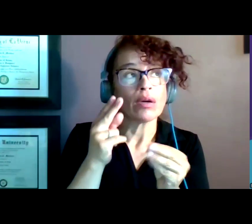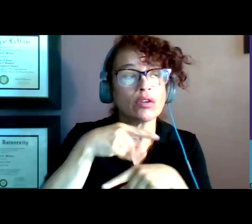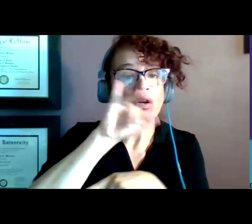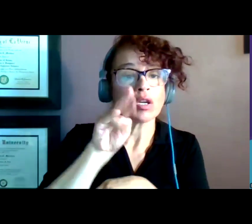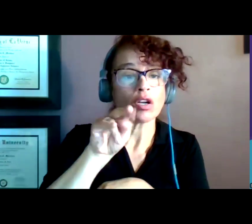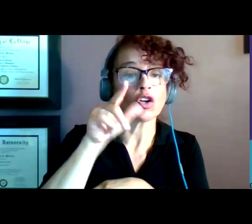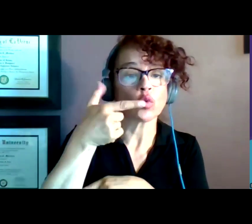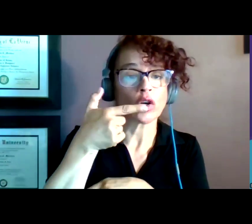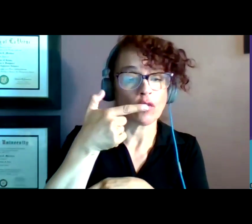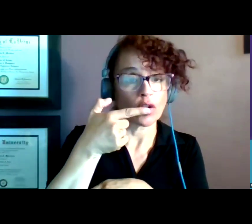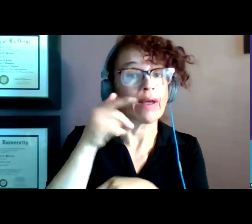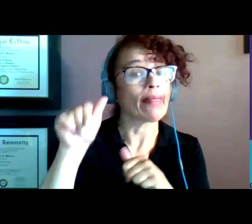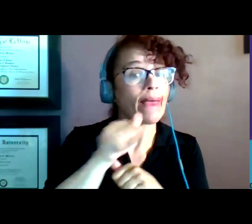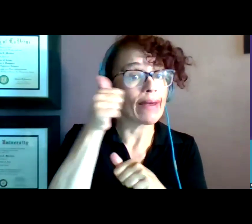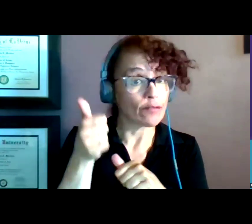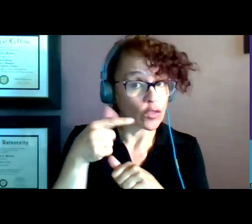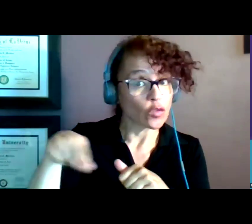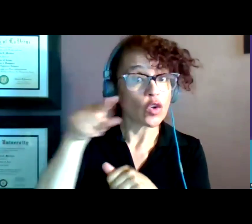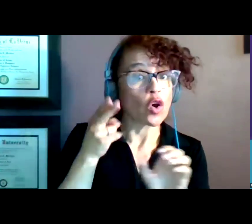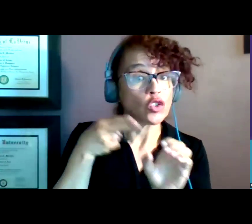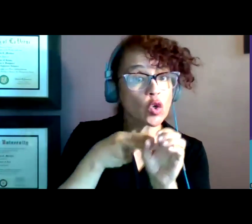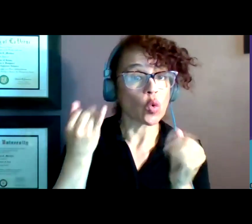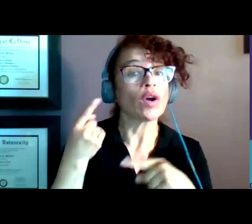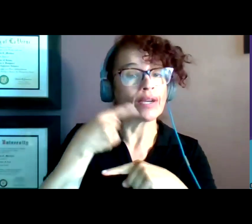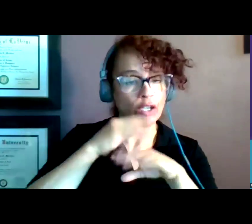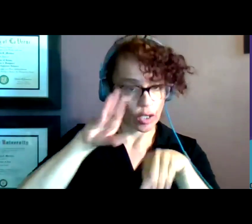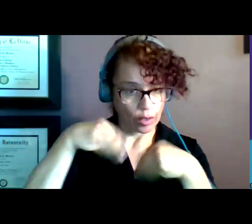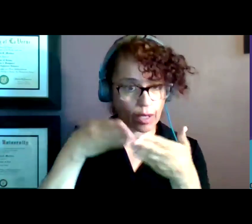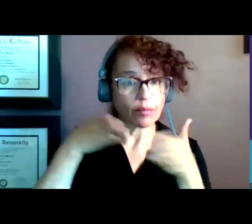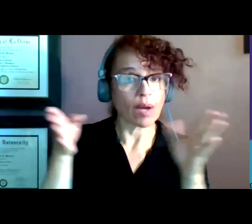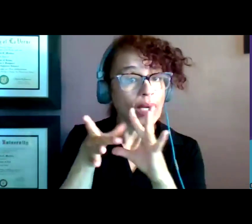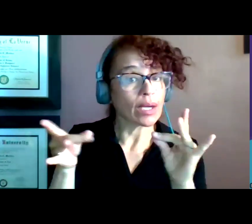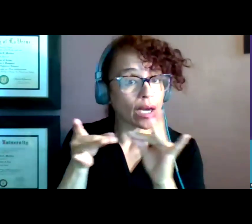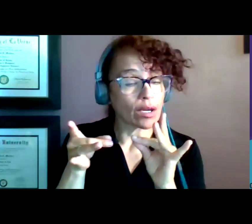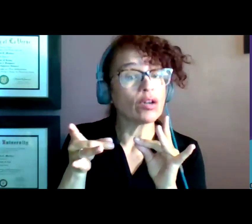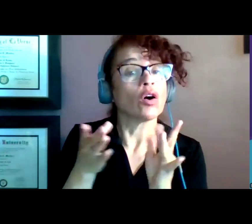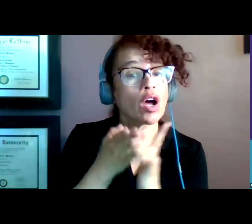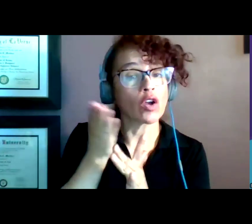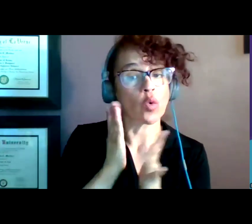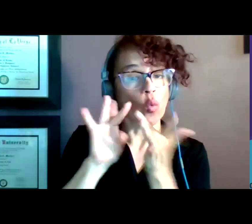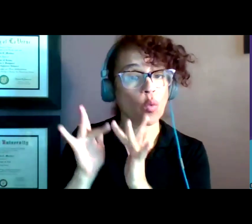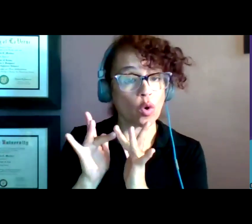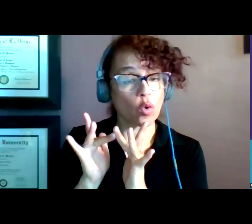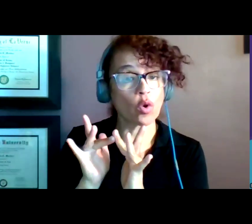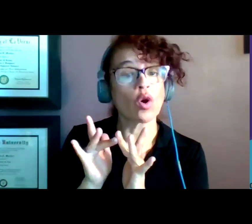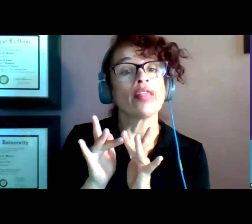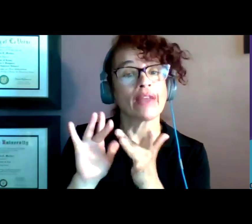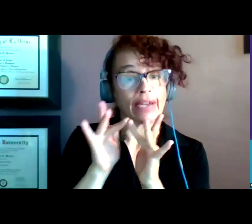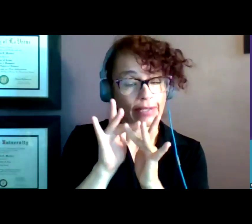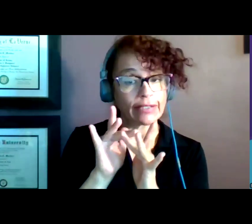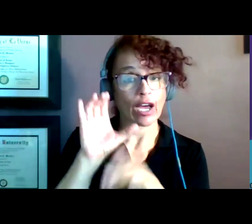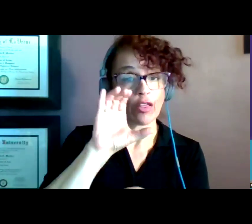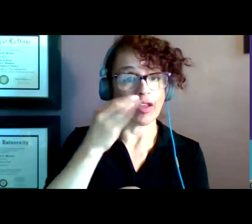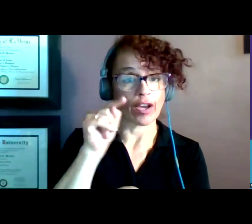June 21st. So any of you joining today can provide public comment through our website, and the link is available in the